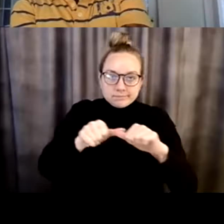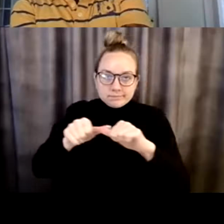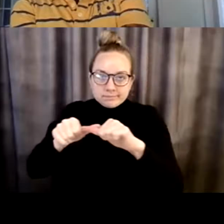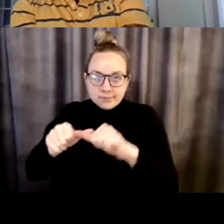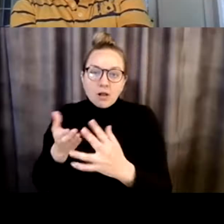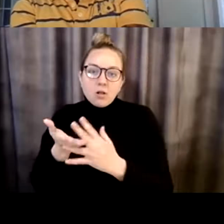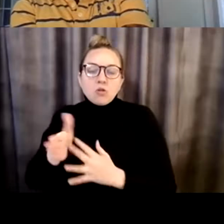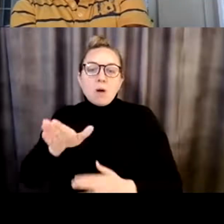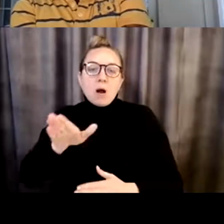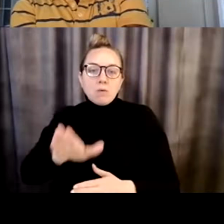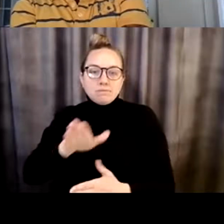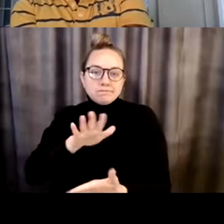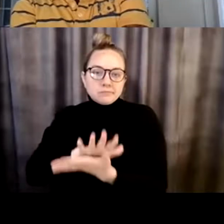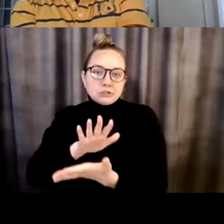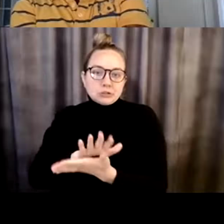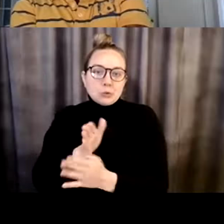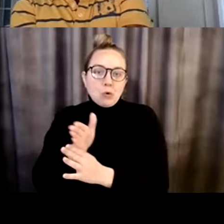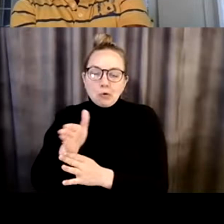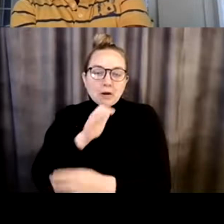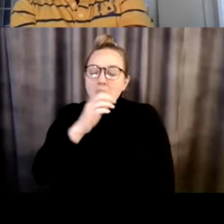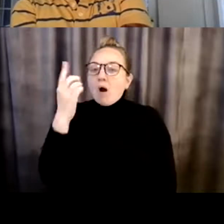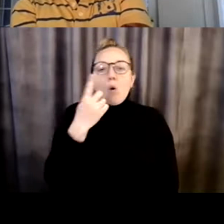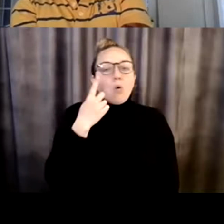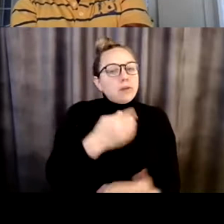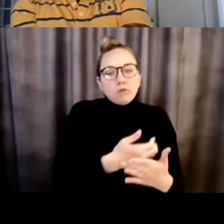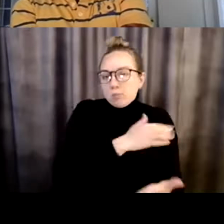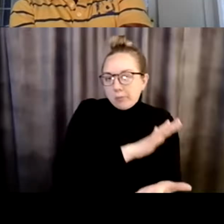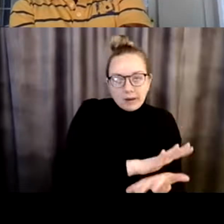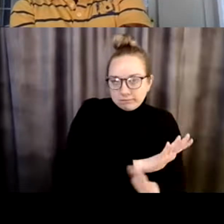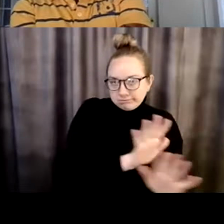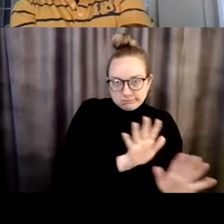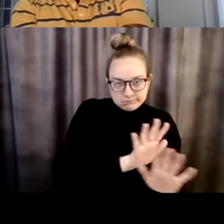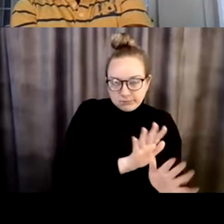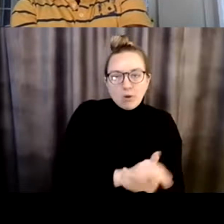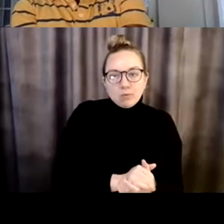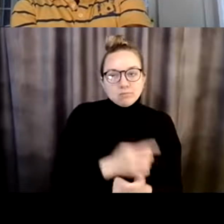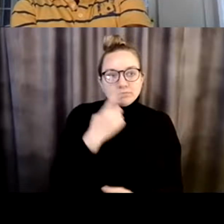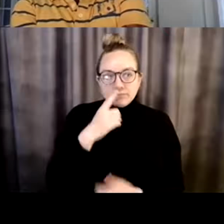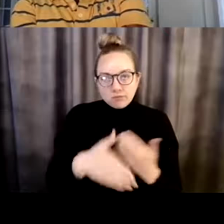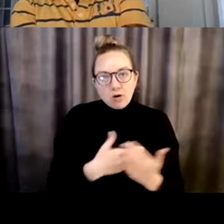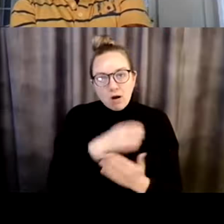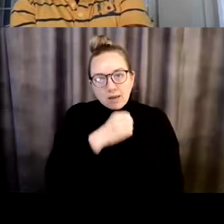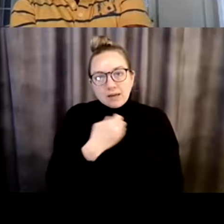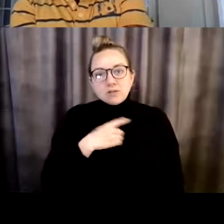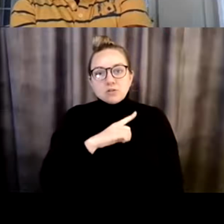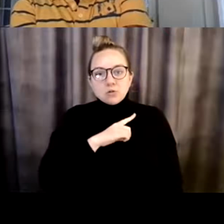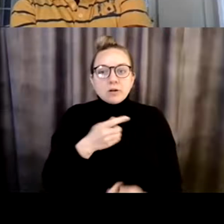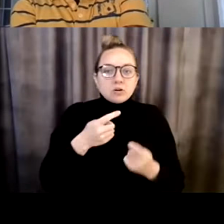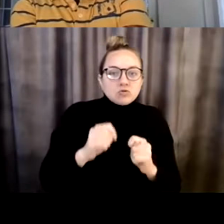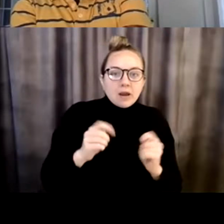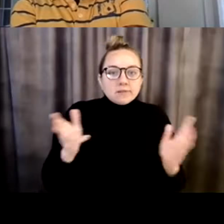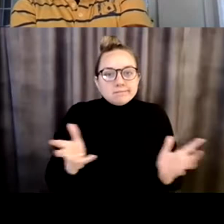work with our director of ELA and our director of math to support that as we're moving students